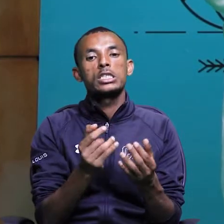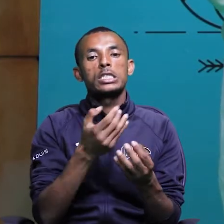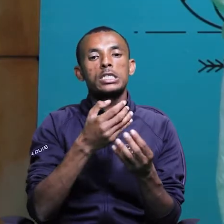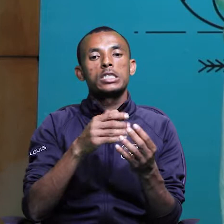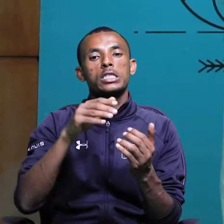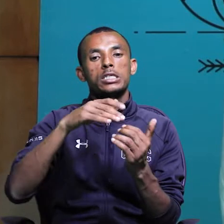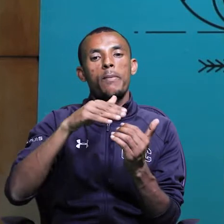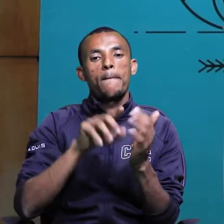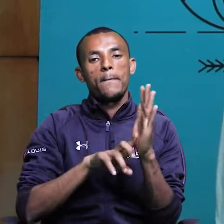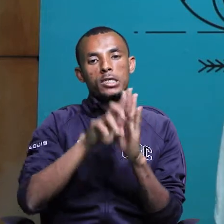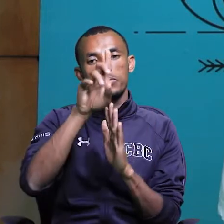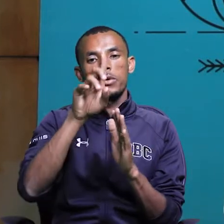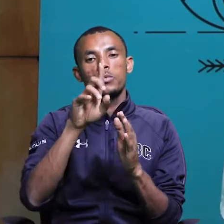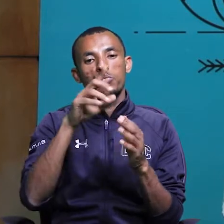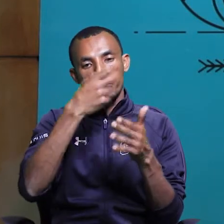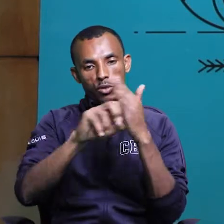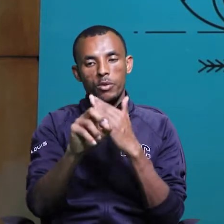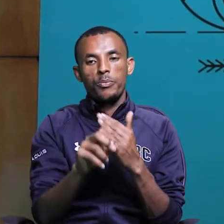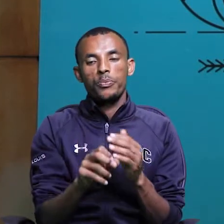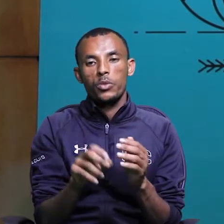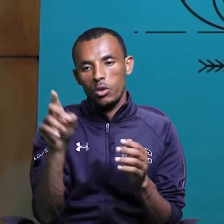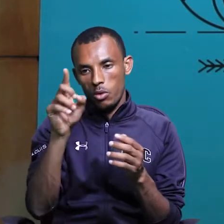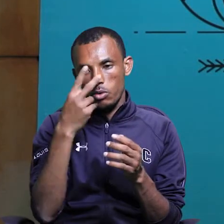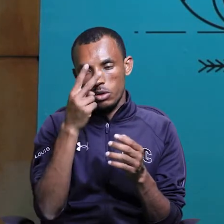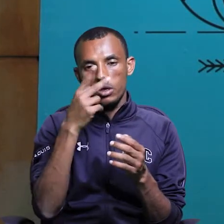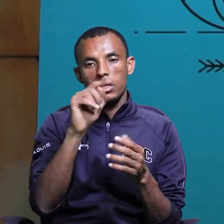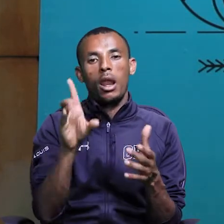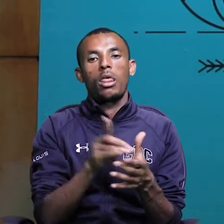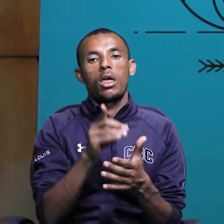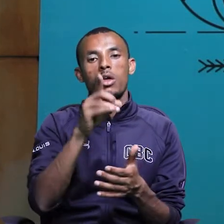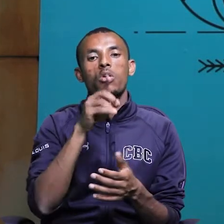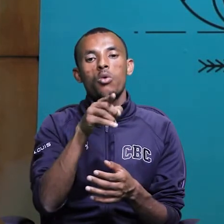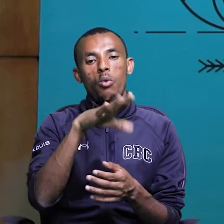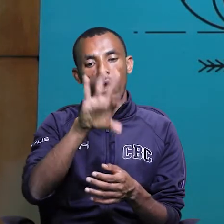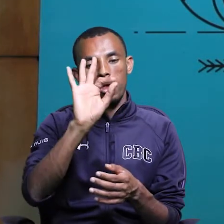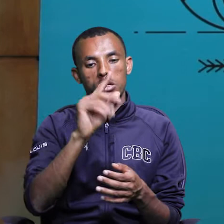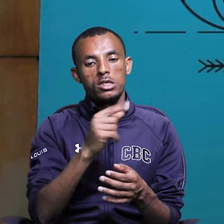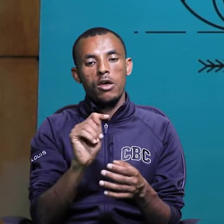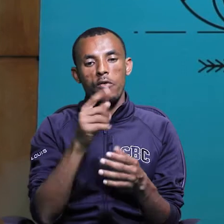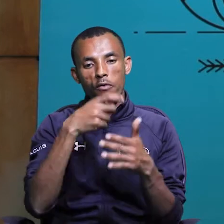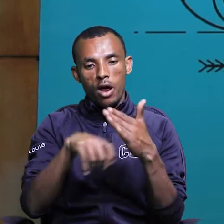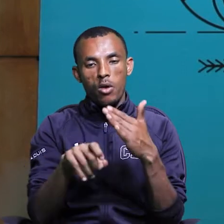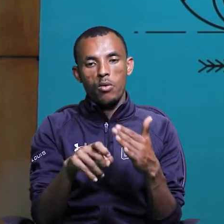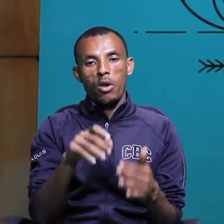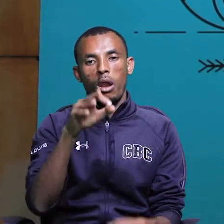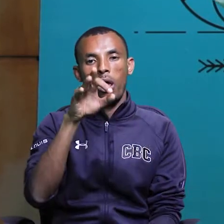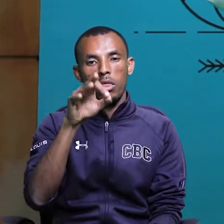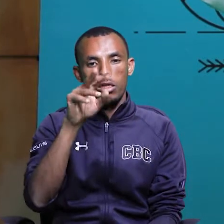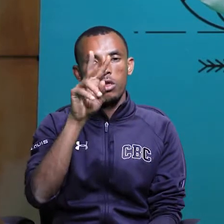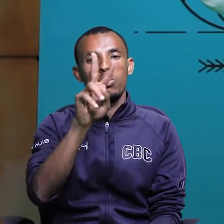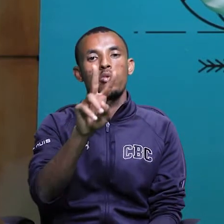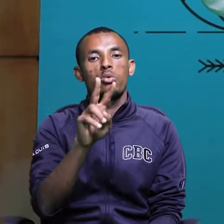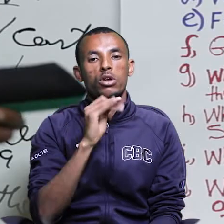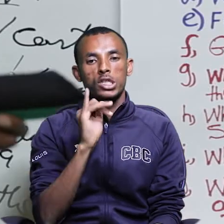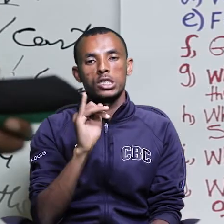mark of the students? You have to refer also the data, and you will get a value which is 92 to the maximum mark.